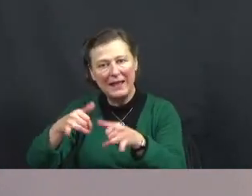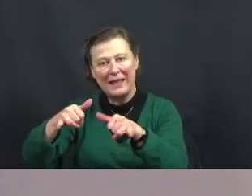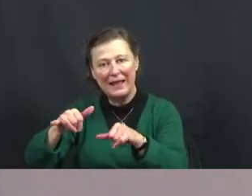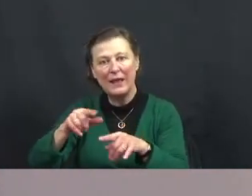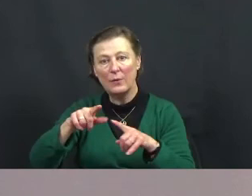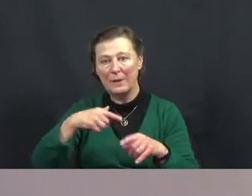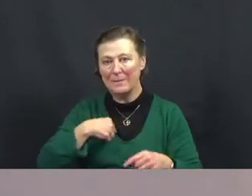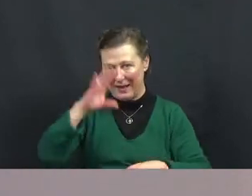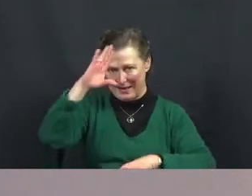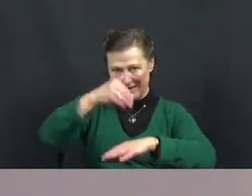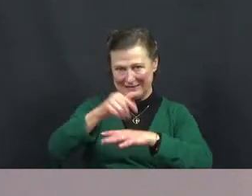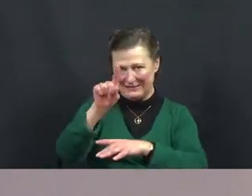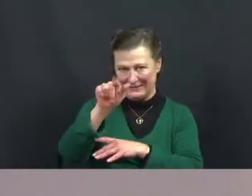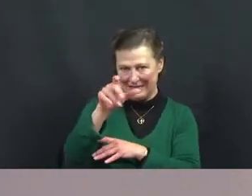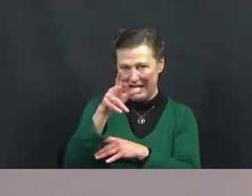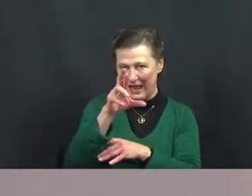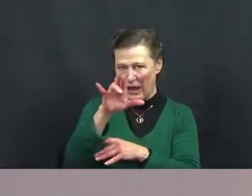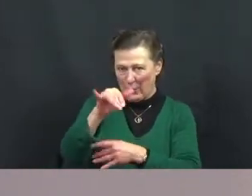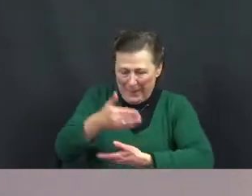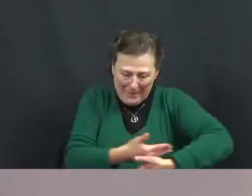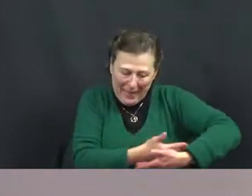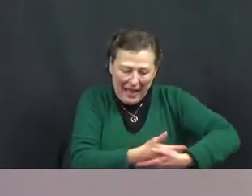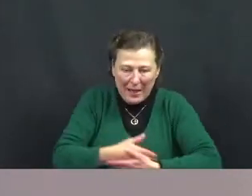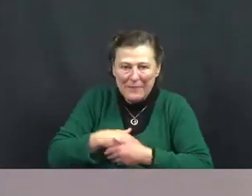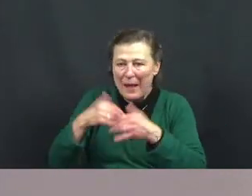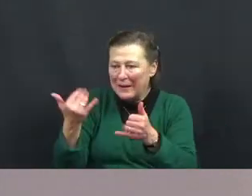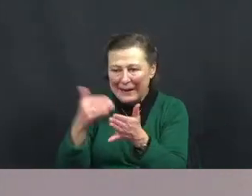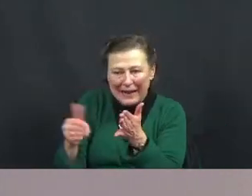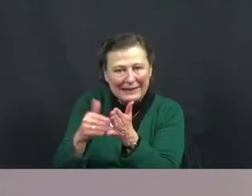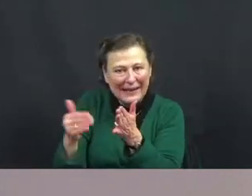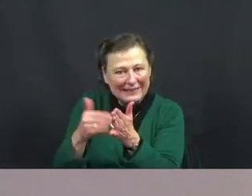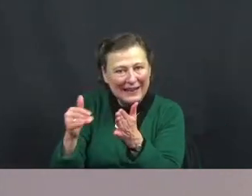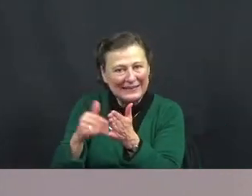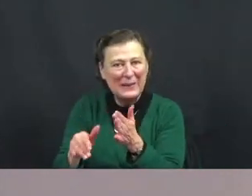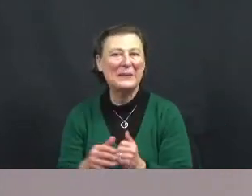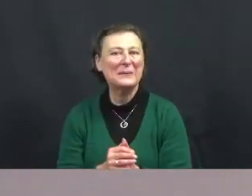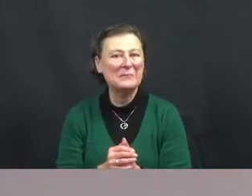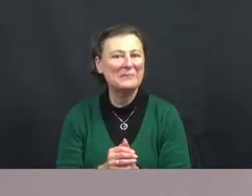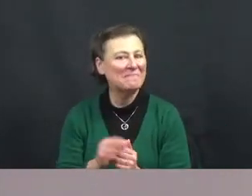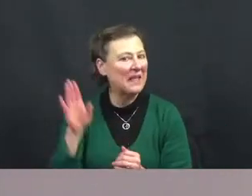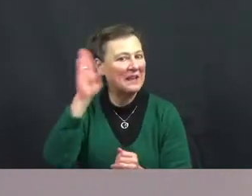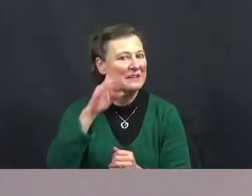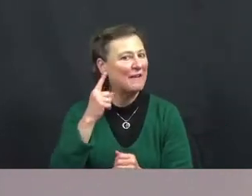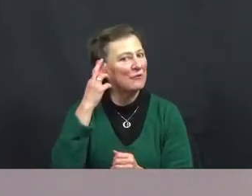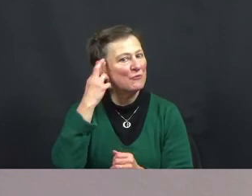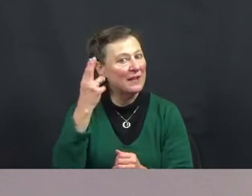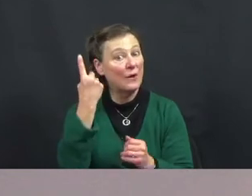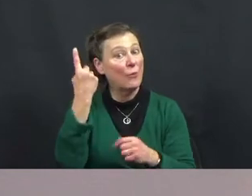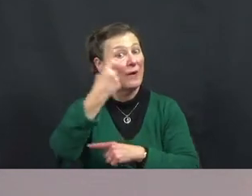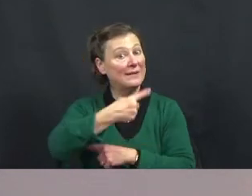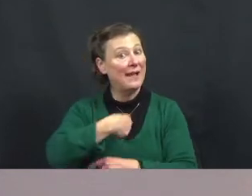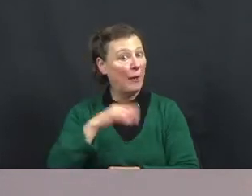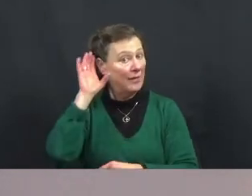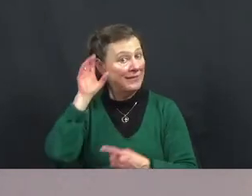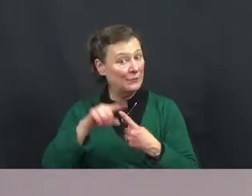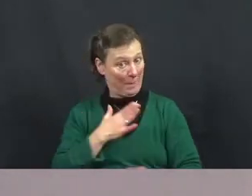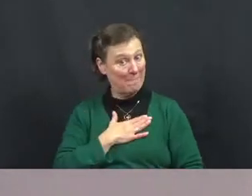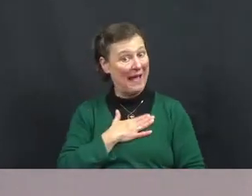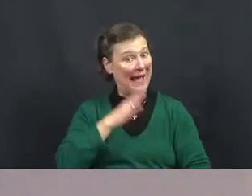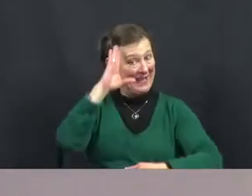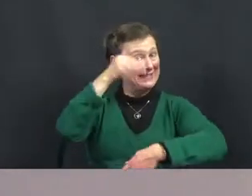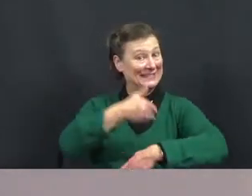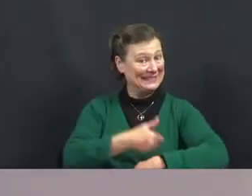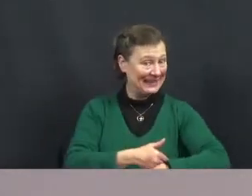was just a little baby, I played that thing over and over again. I never realized that one day I would be listening to my